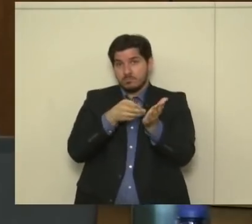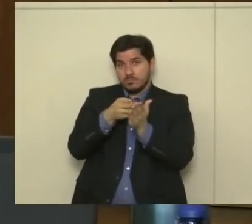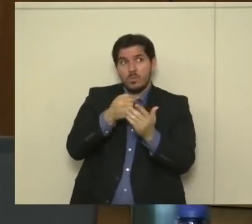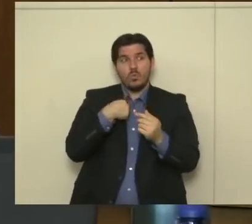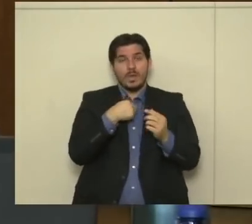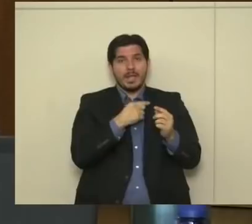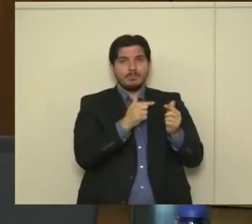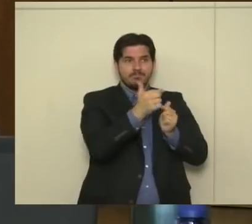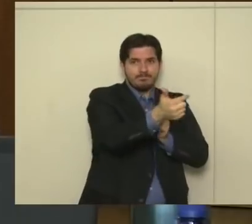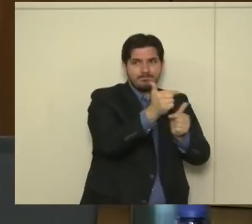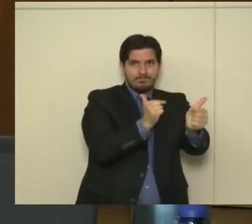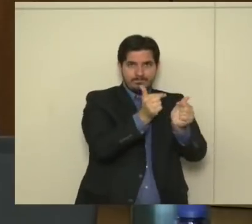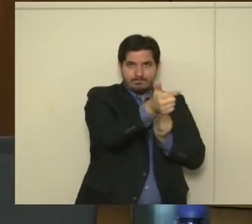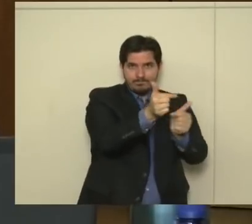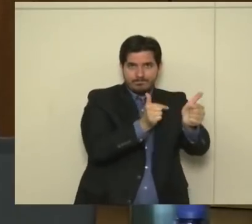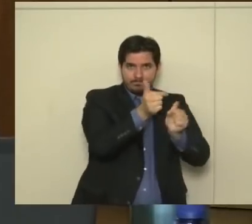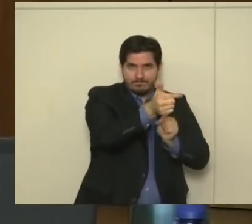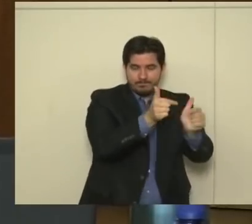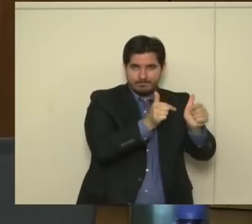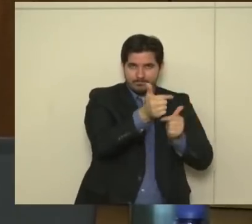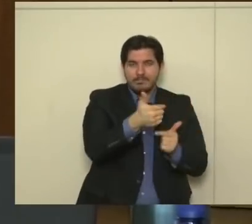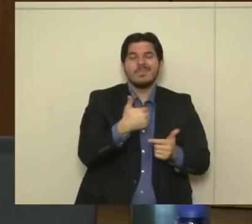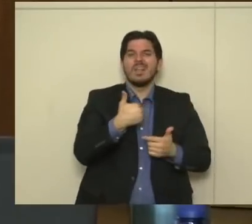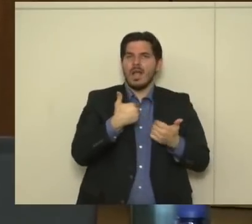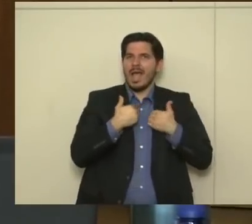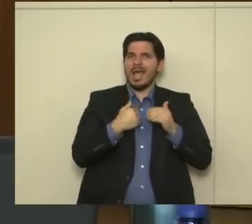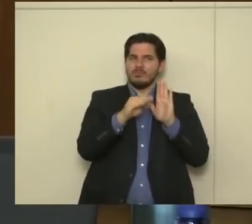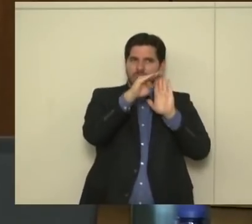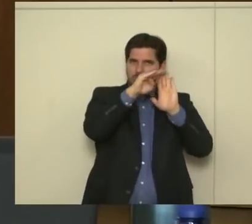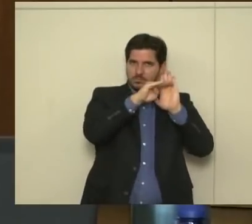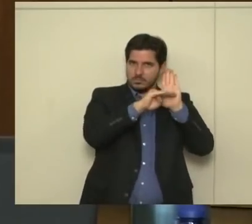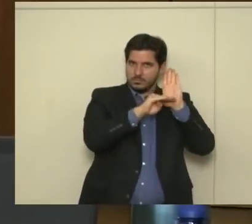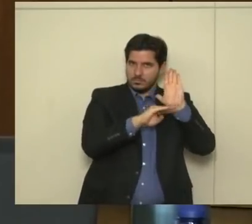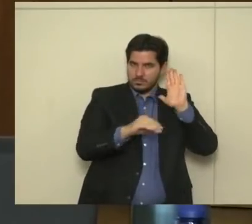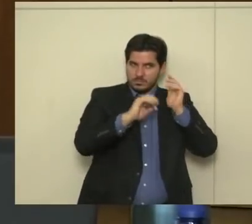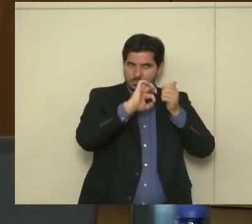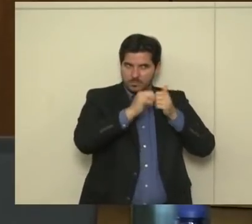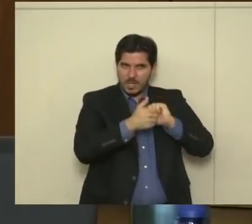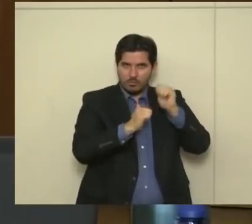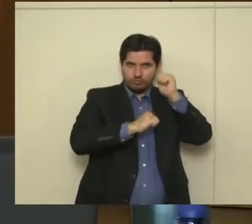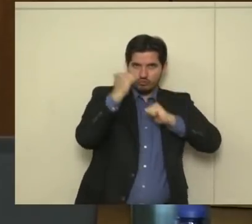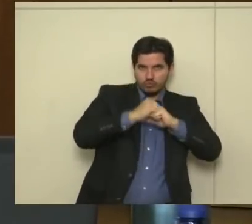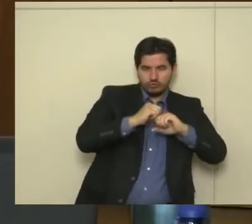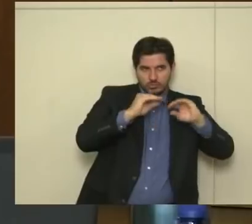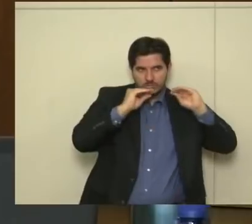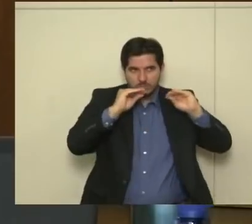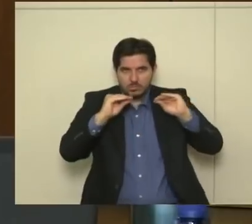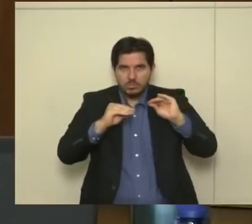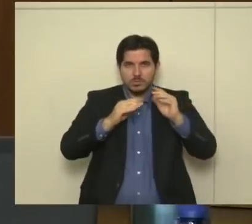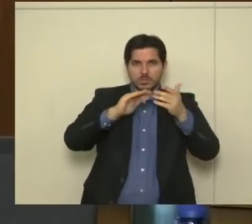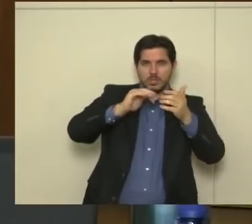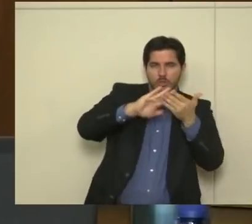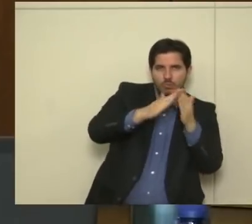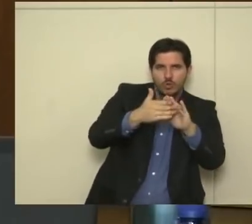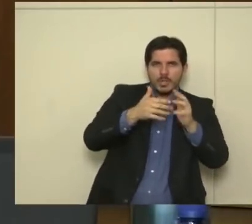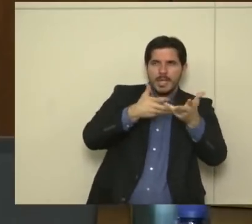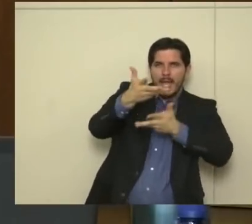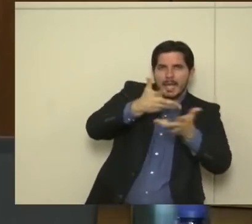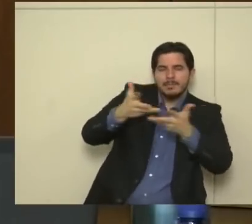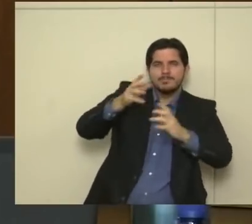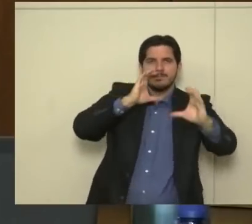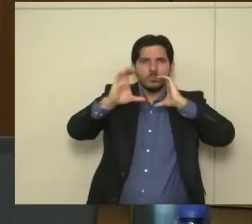We have a rubric that spans the instruction, social emotional learning, and the family and community engagement, and we've set a pretty high